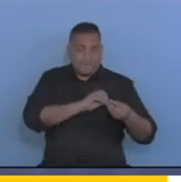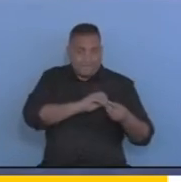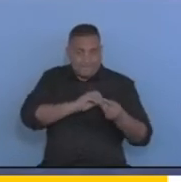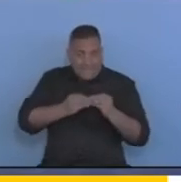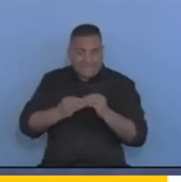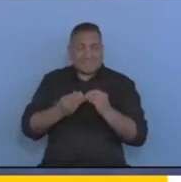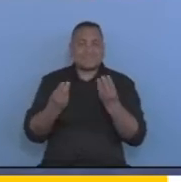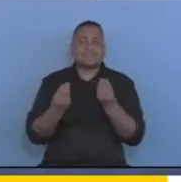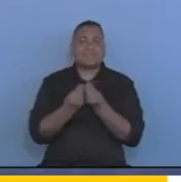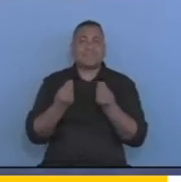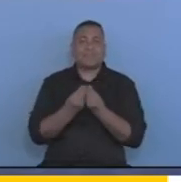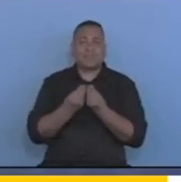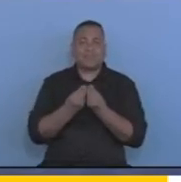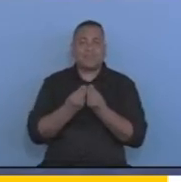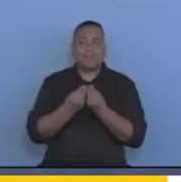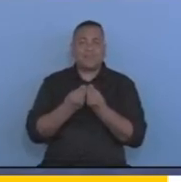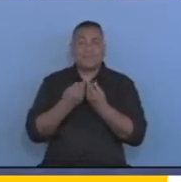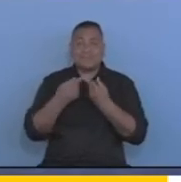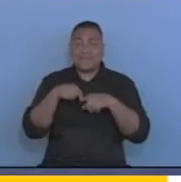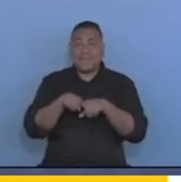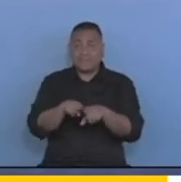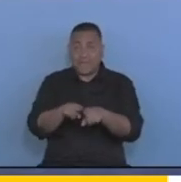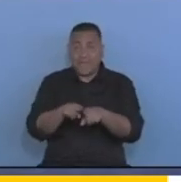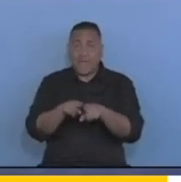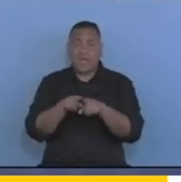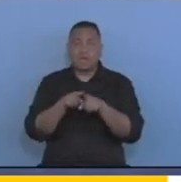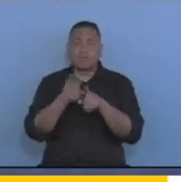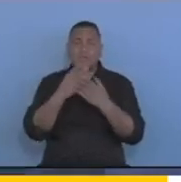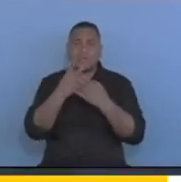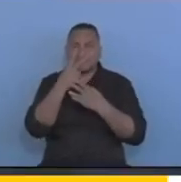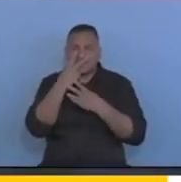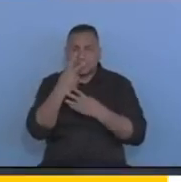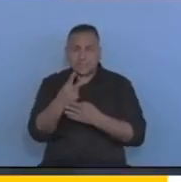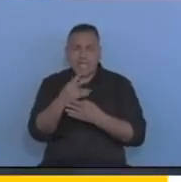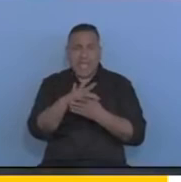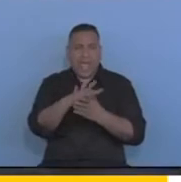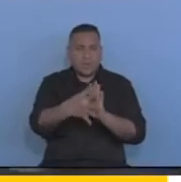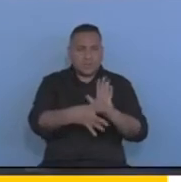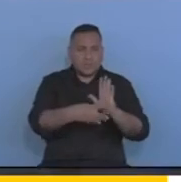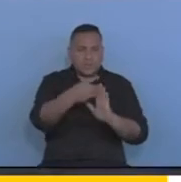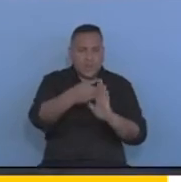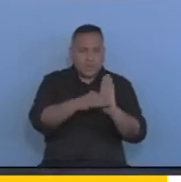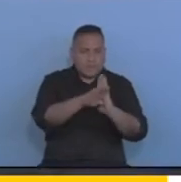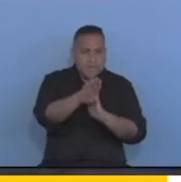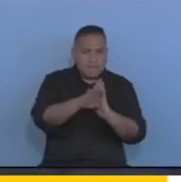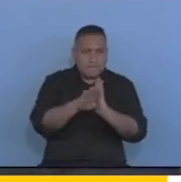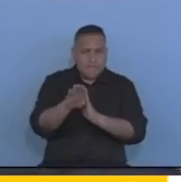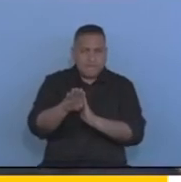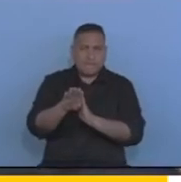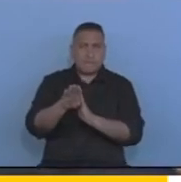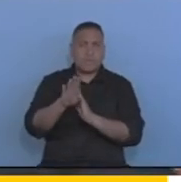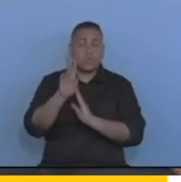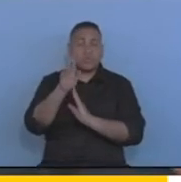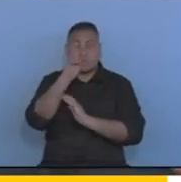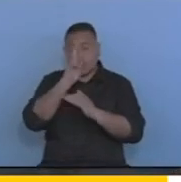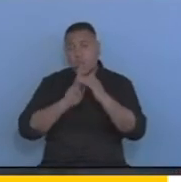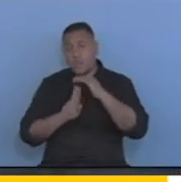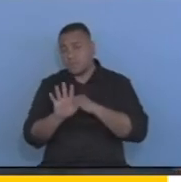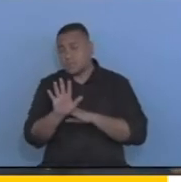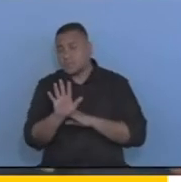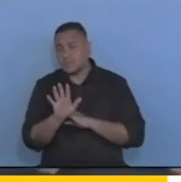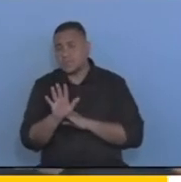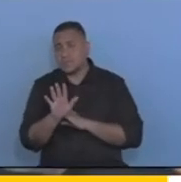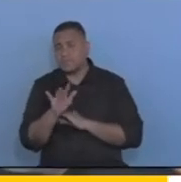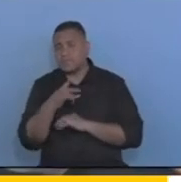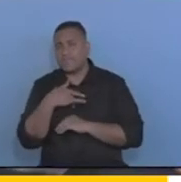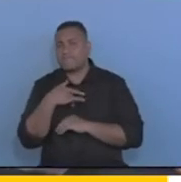you are there seeing how it develops. And to be honest, that is really, really priceless. I'm just gonna say, very